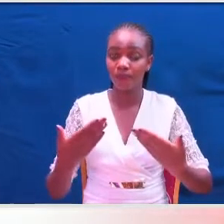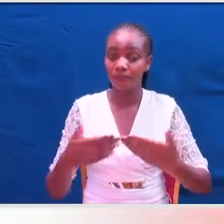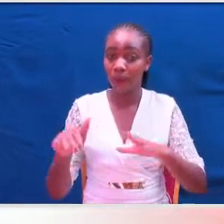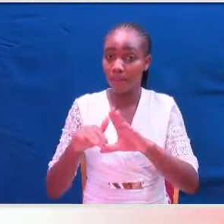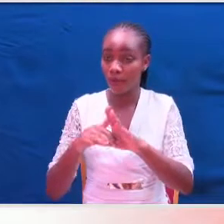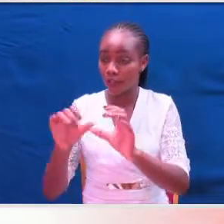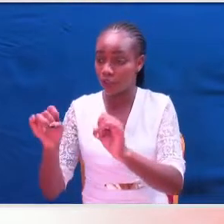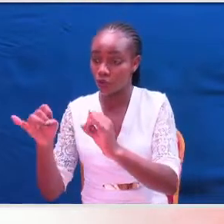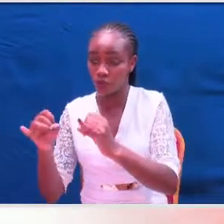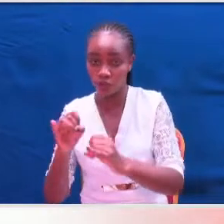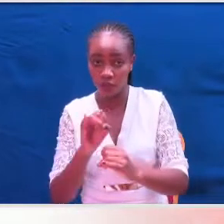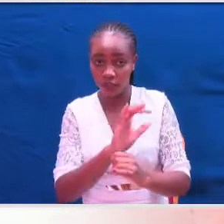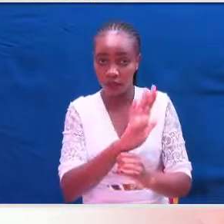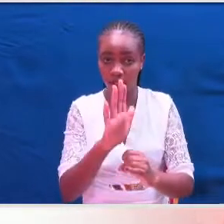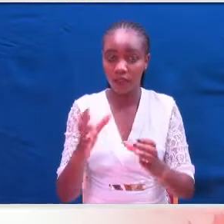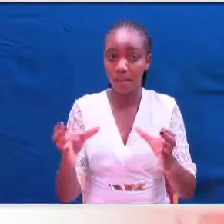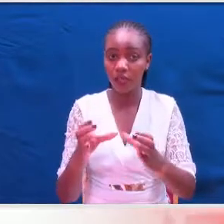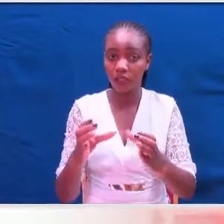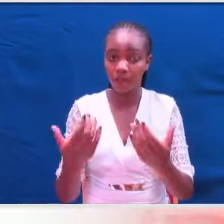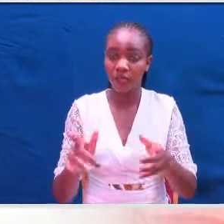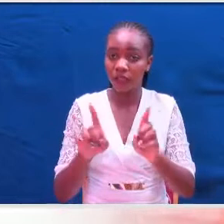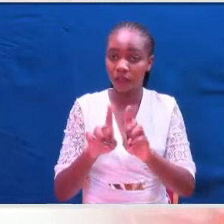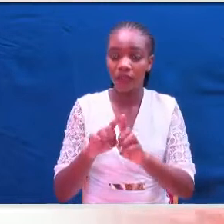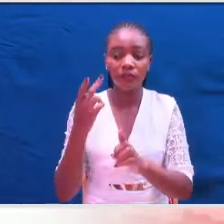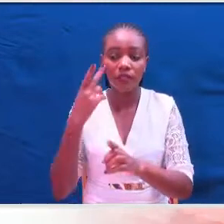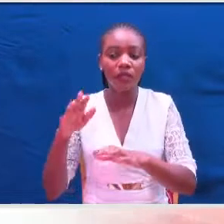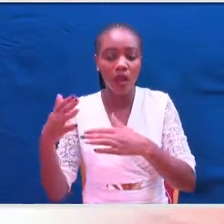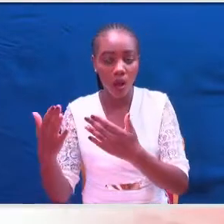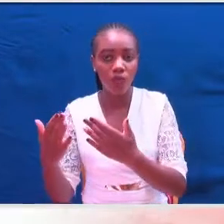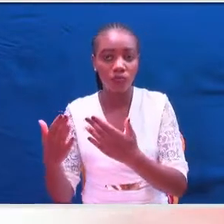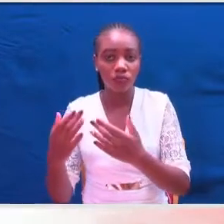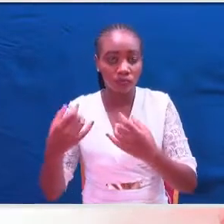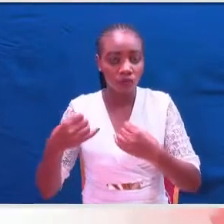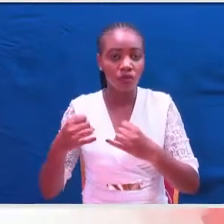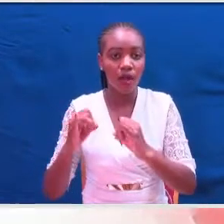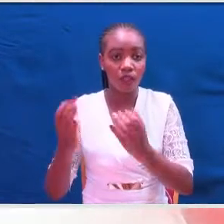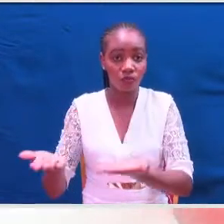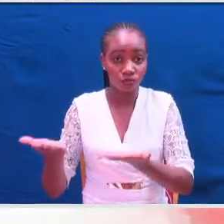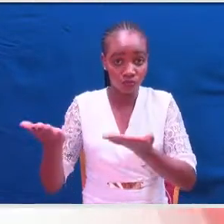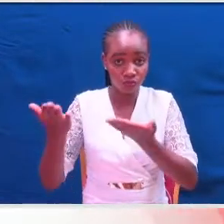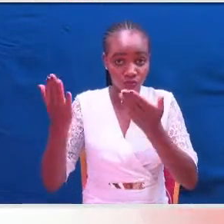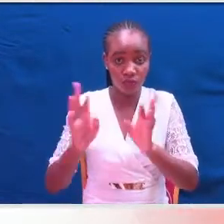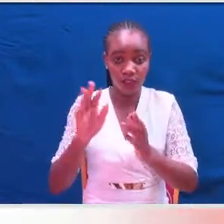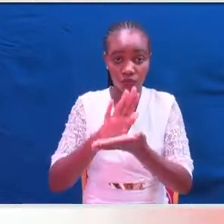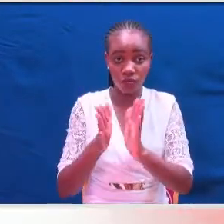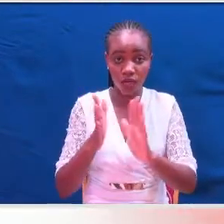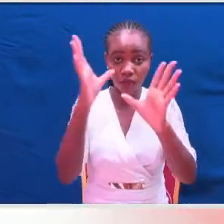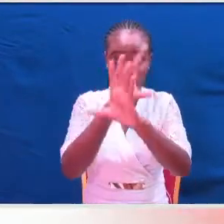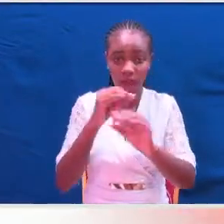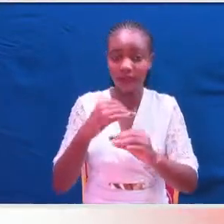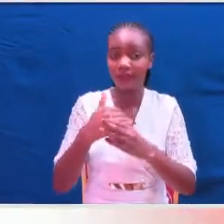and new members to Chungwa House in what has been seen as rallying his troops ahead of next year's presidential